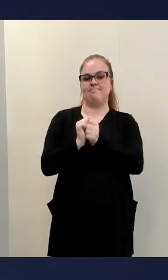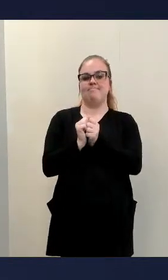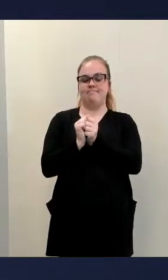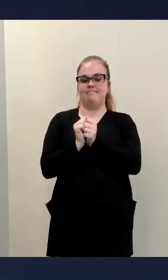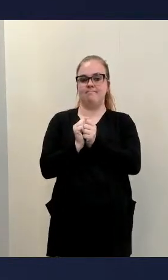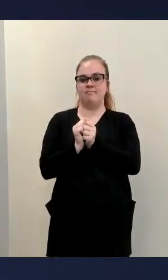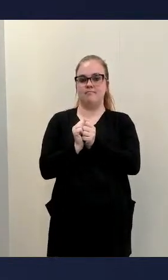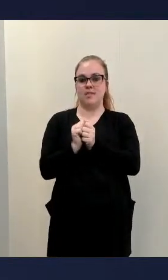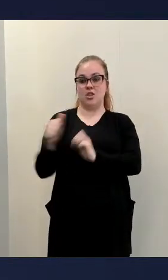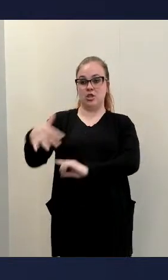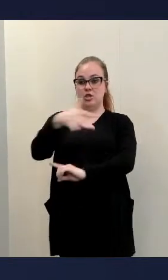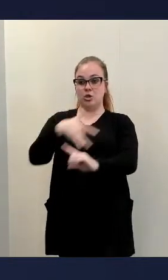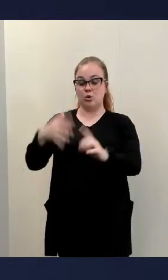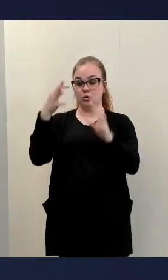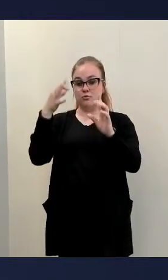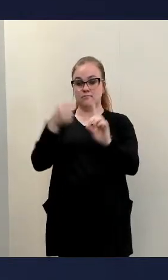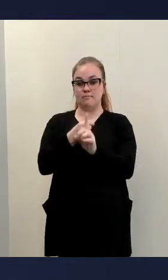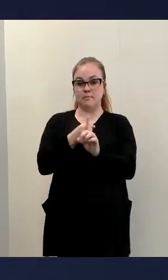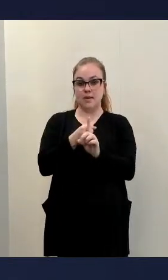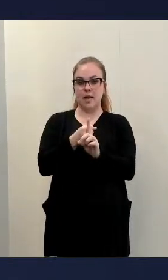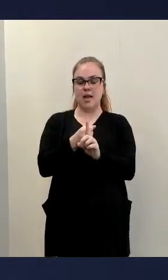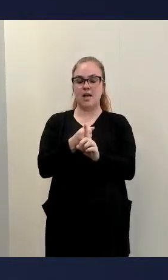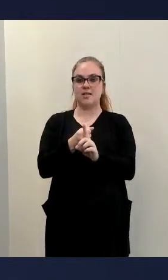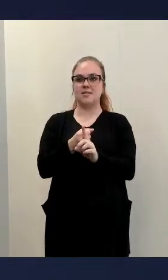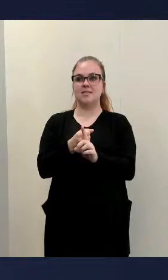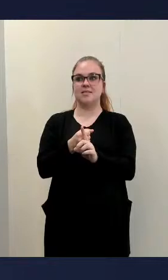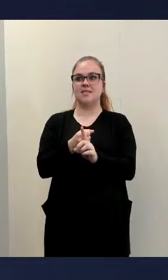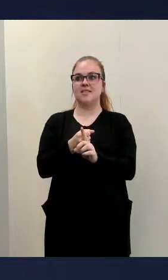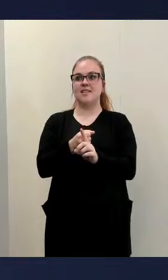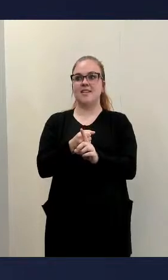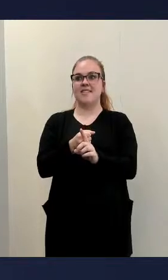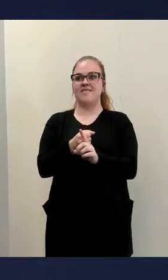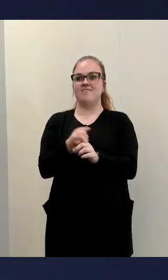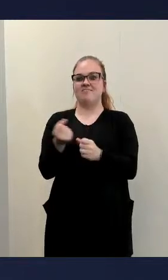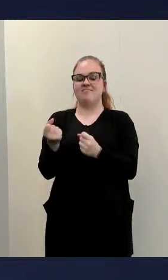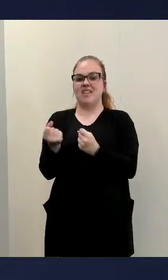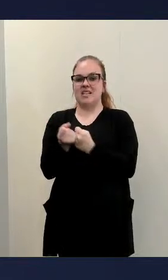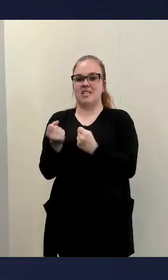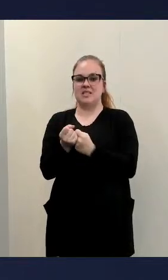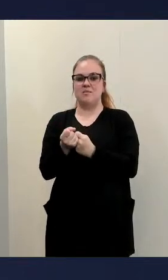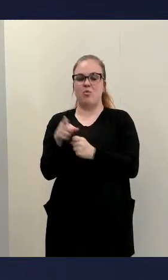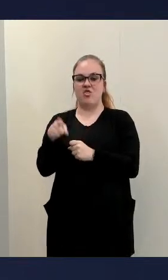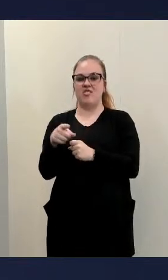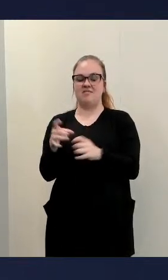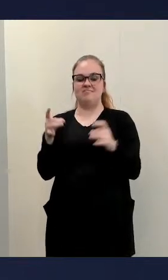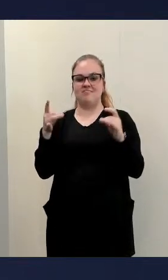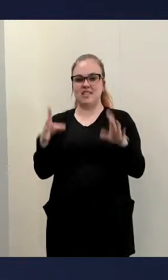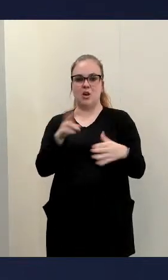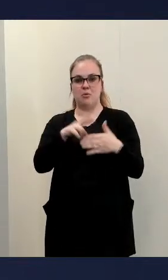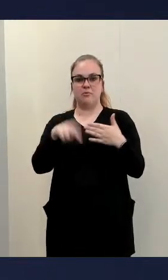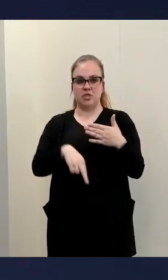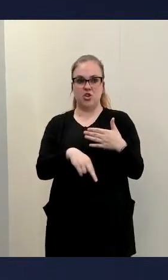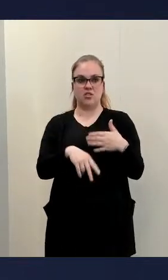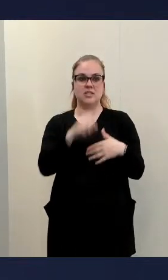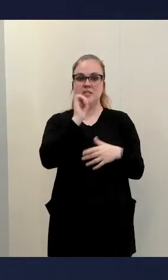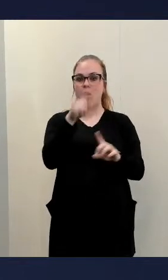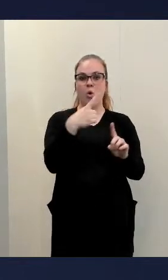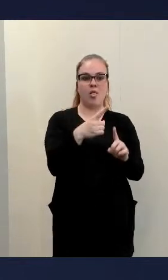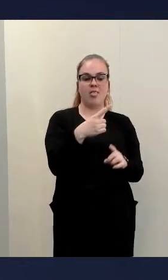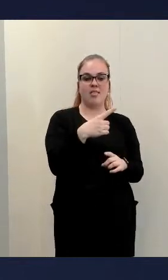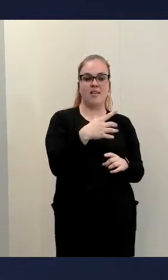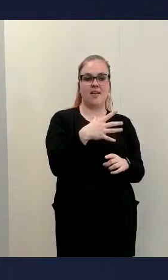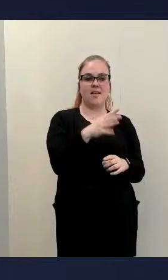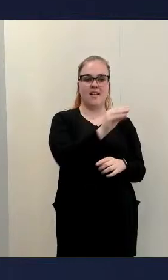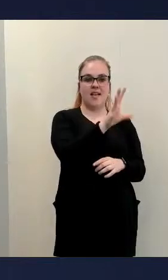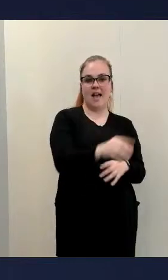determinants of health are what drives these poor health outcomes, not only in the African American community, but also in rural communities and